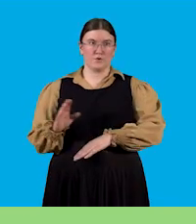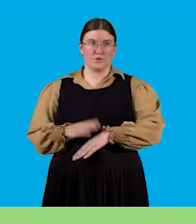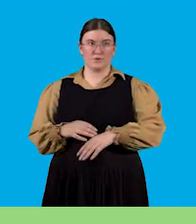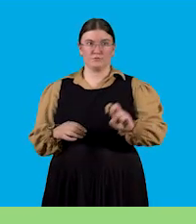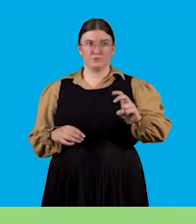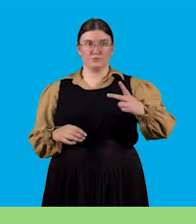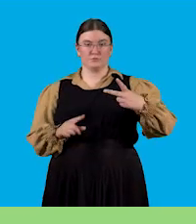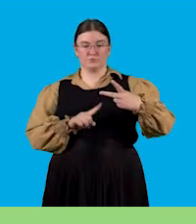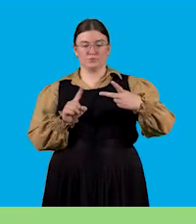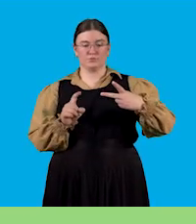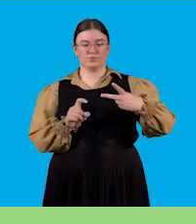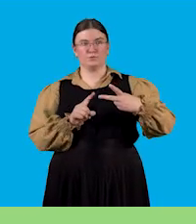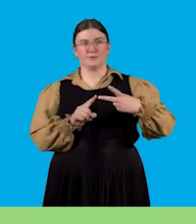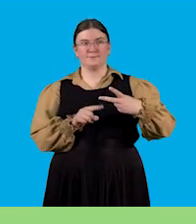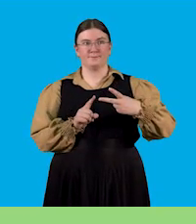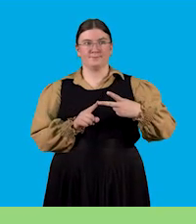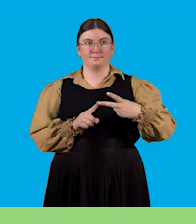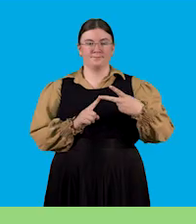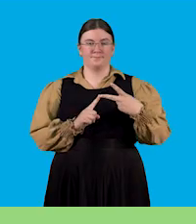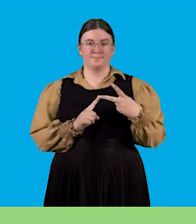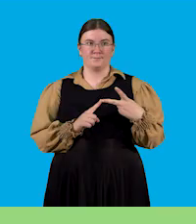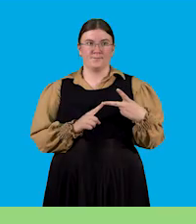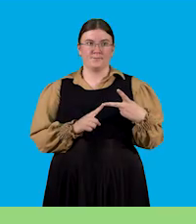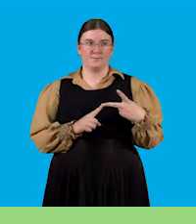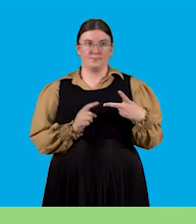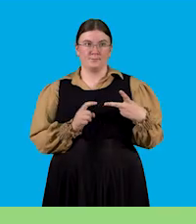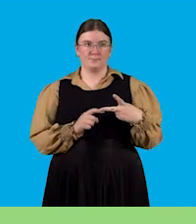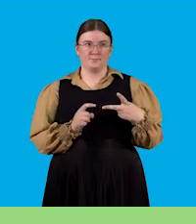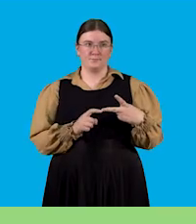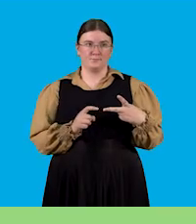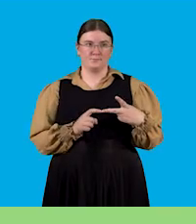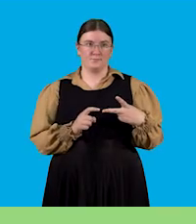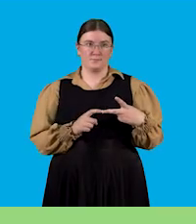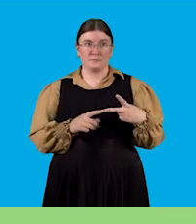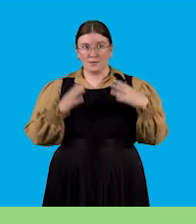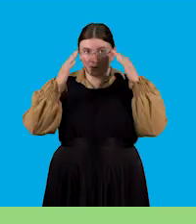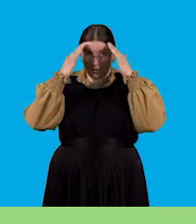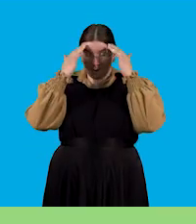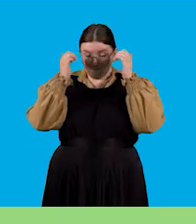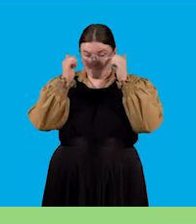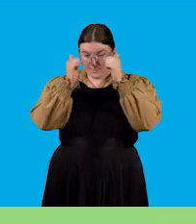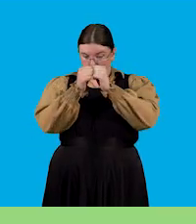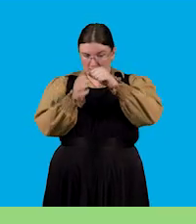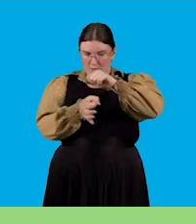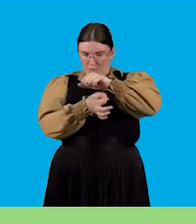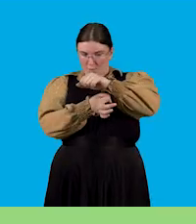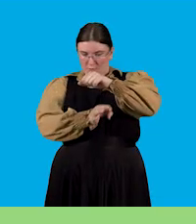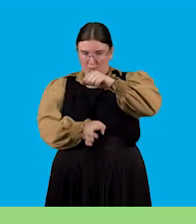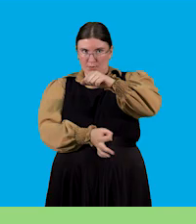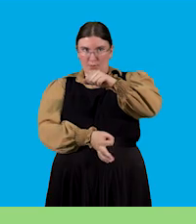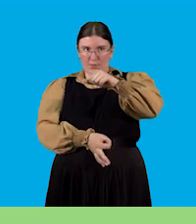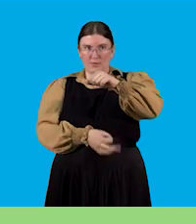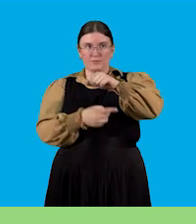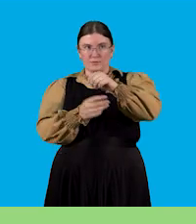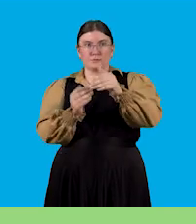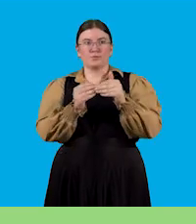Moving on to our second question, the question or instruction states, the brain and the spinal